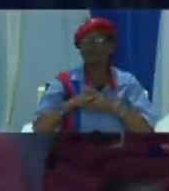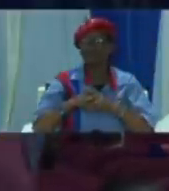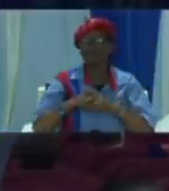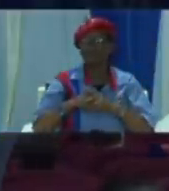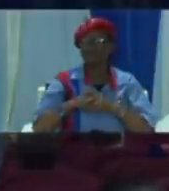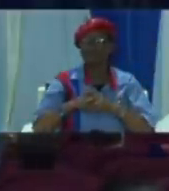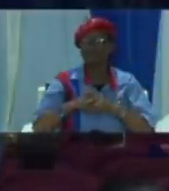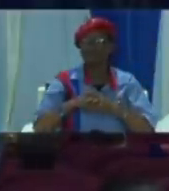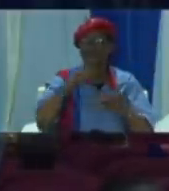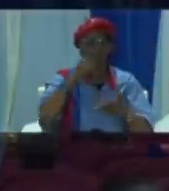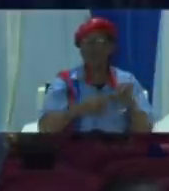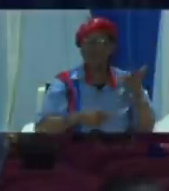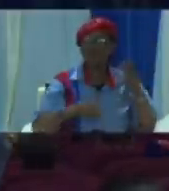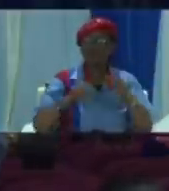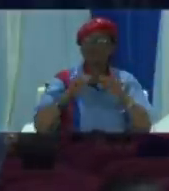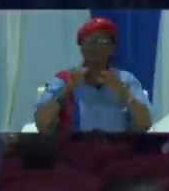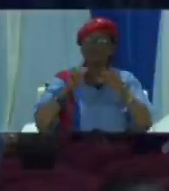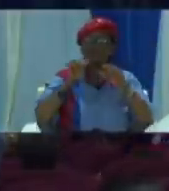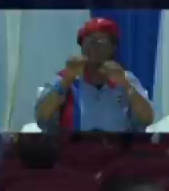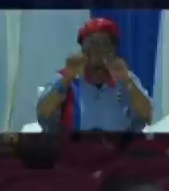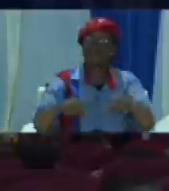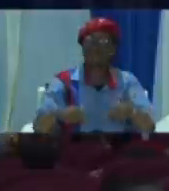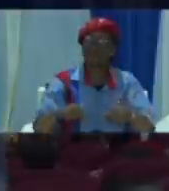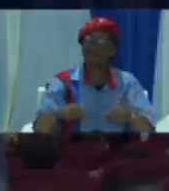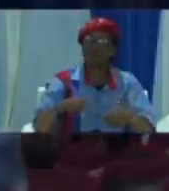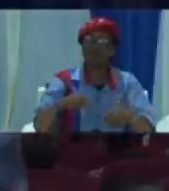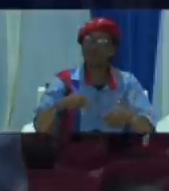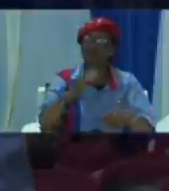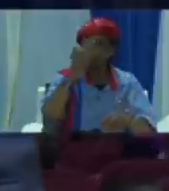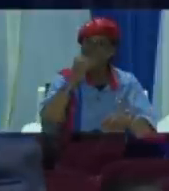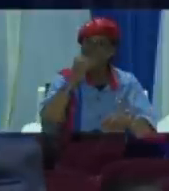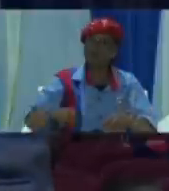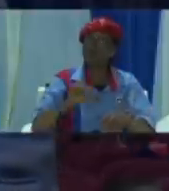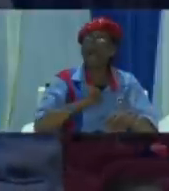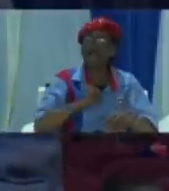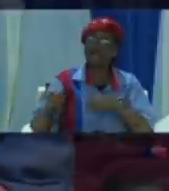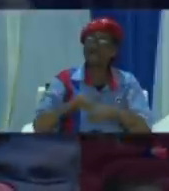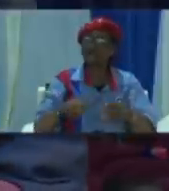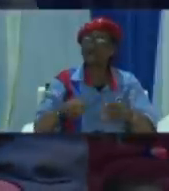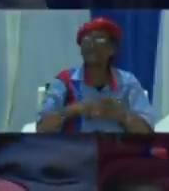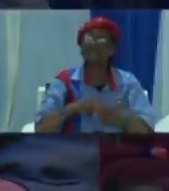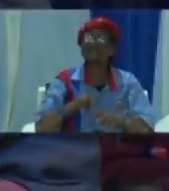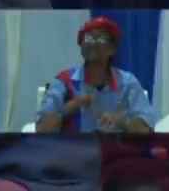How can I do this thing and offend God?